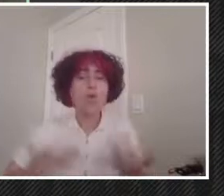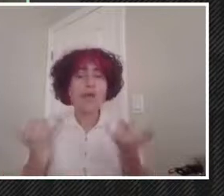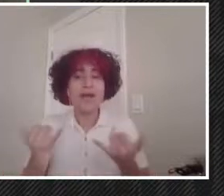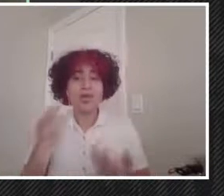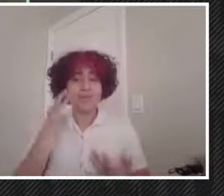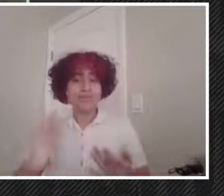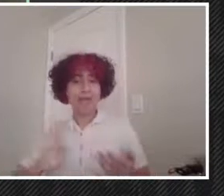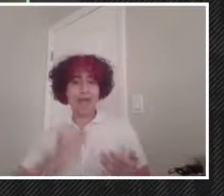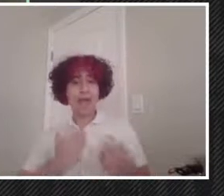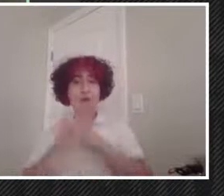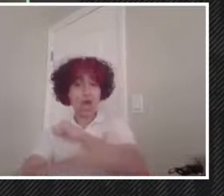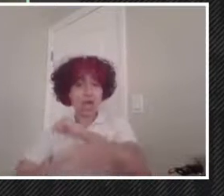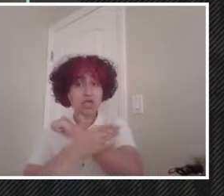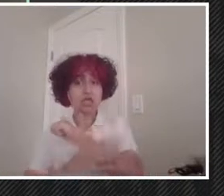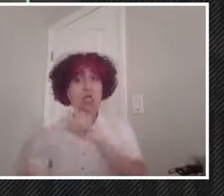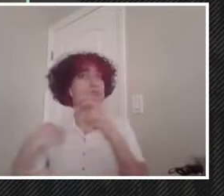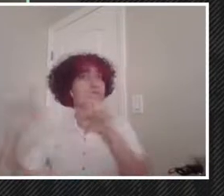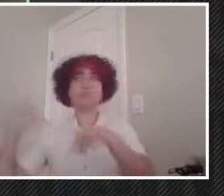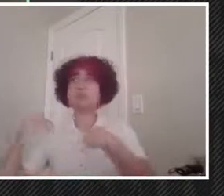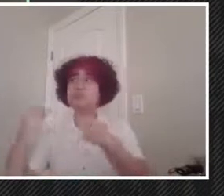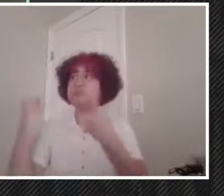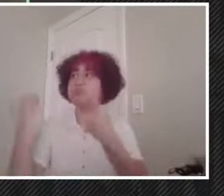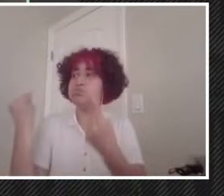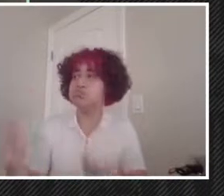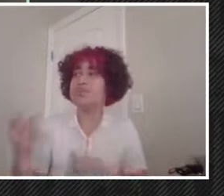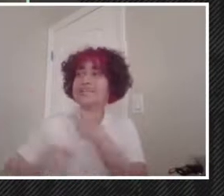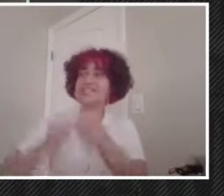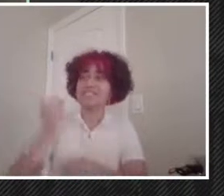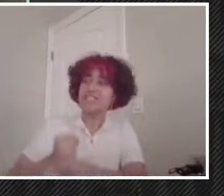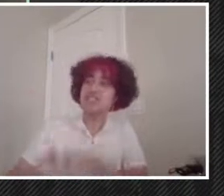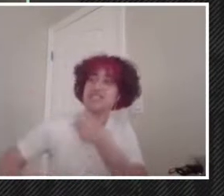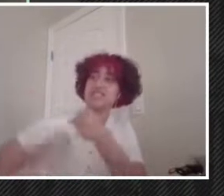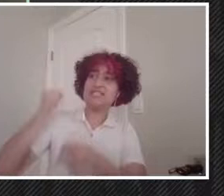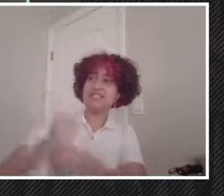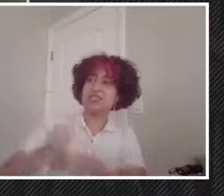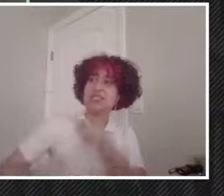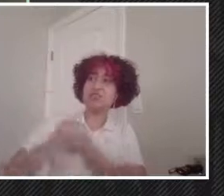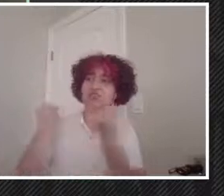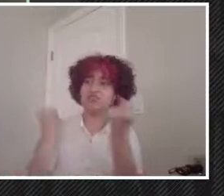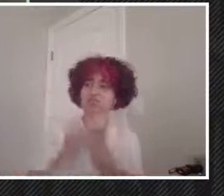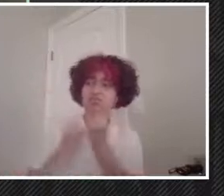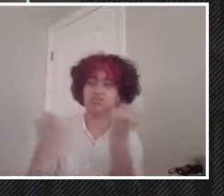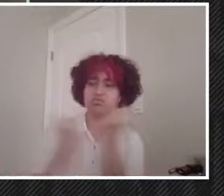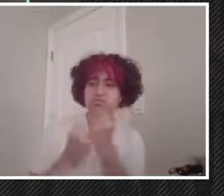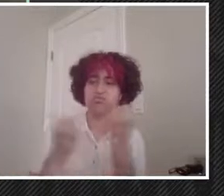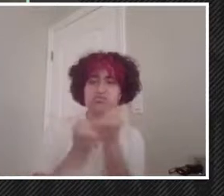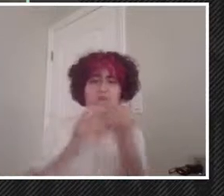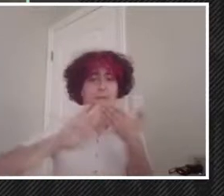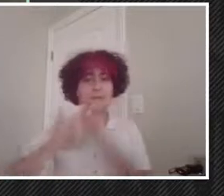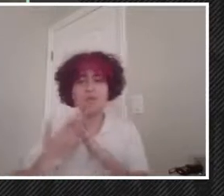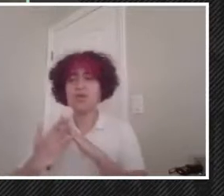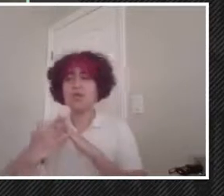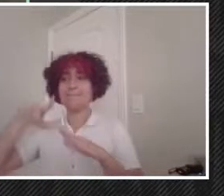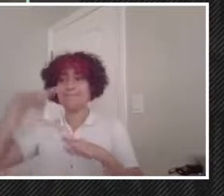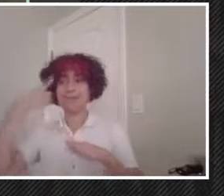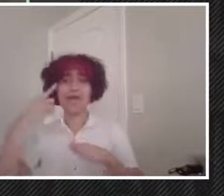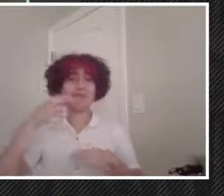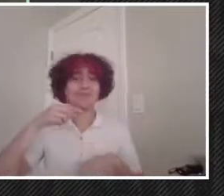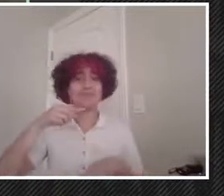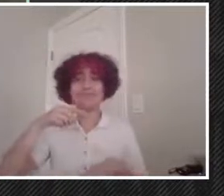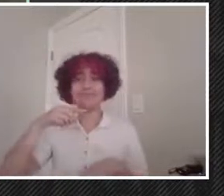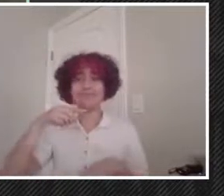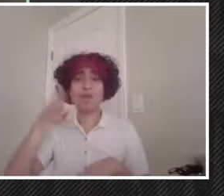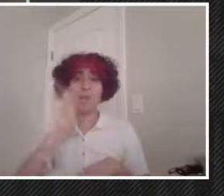of decades of labor performed by organizers in their community, mostly black and brown people. And so